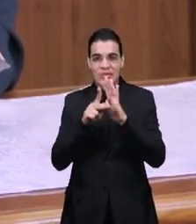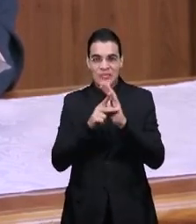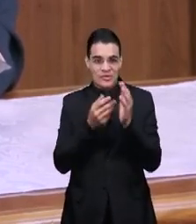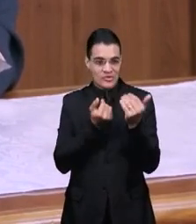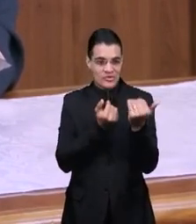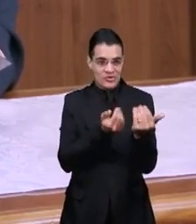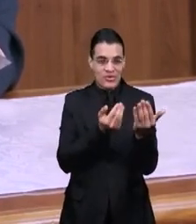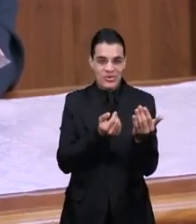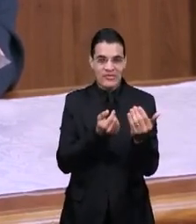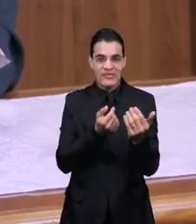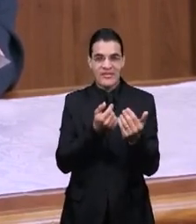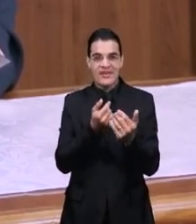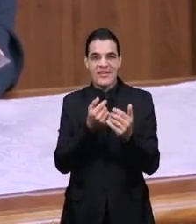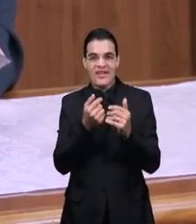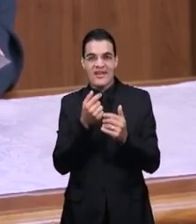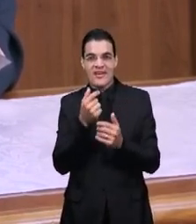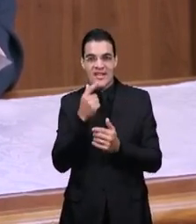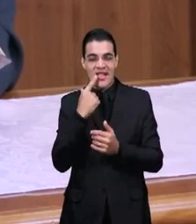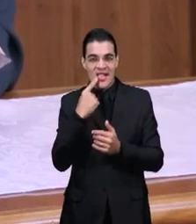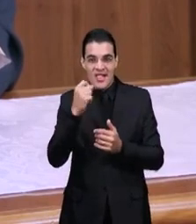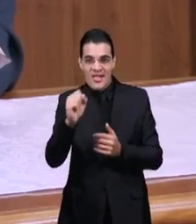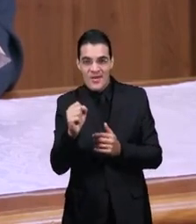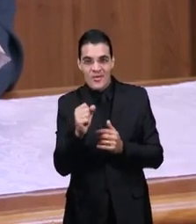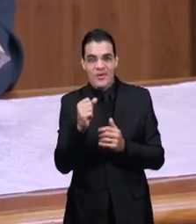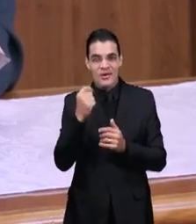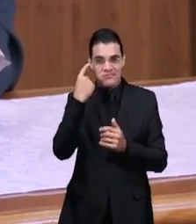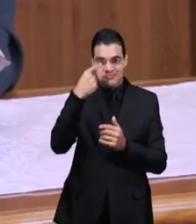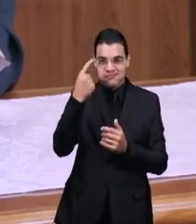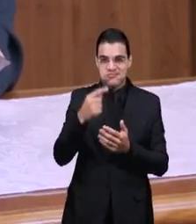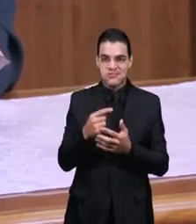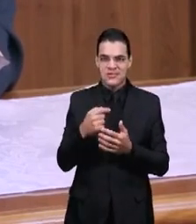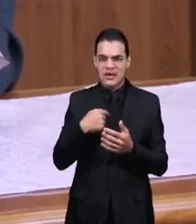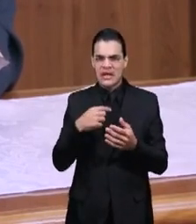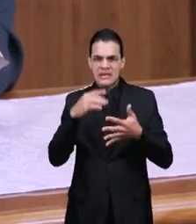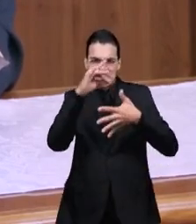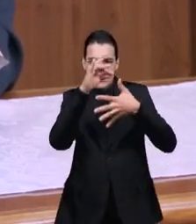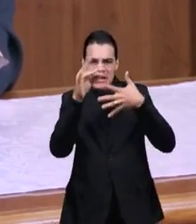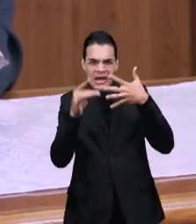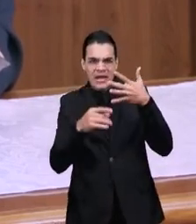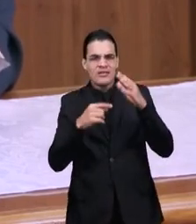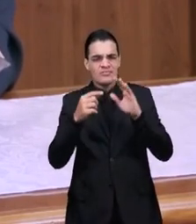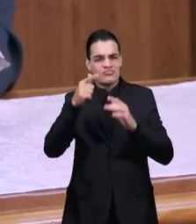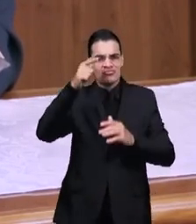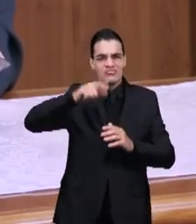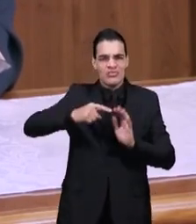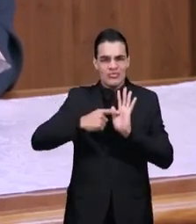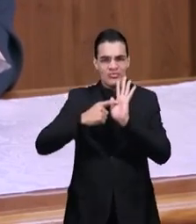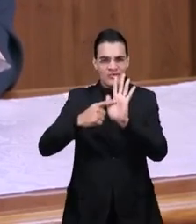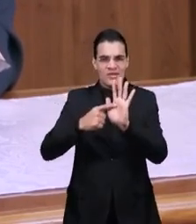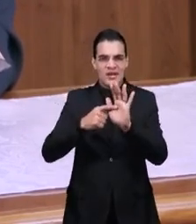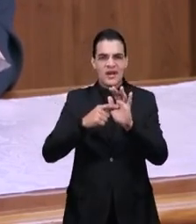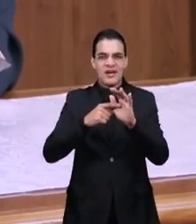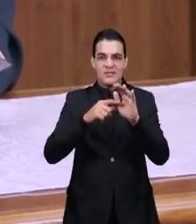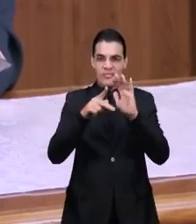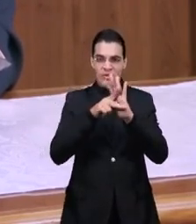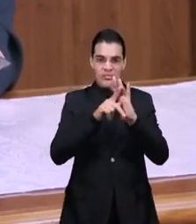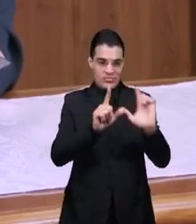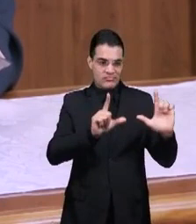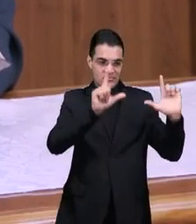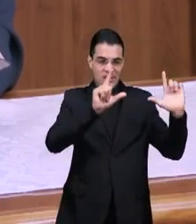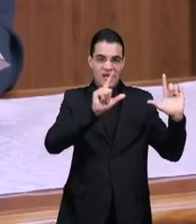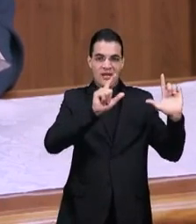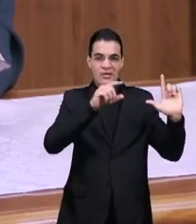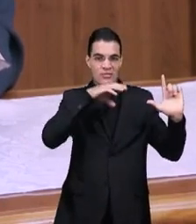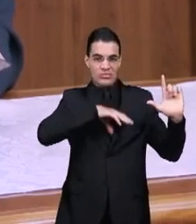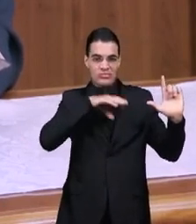from our brother in Spanish. A few details that he mentioned that were written on the screen, but some